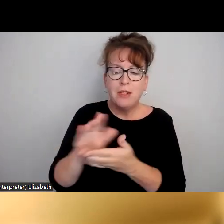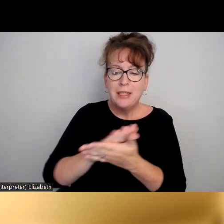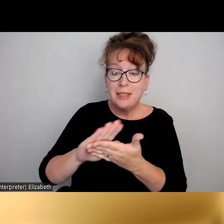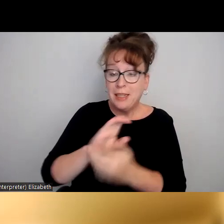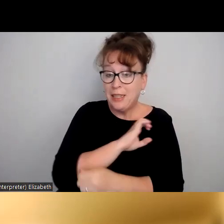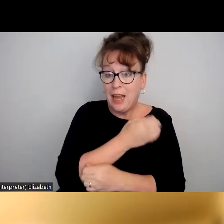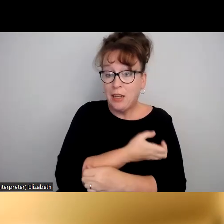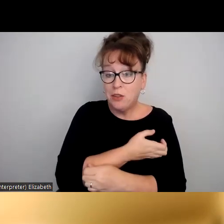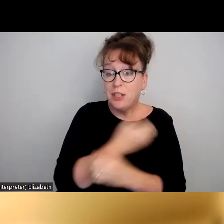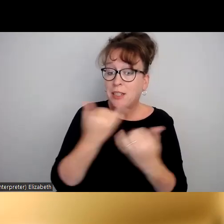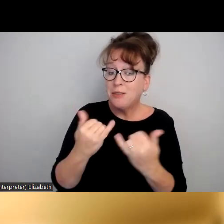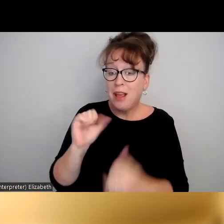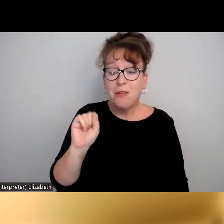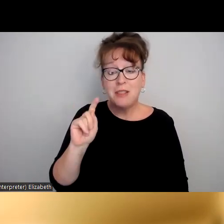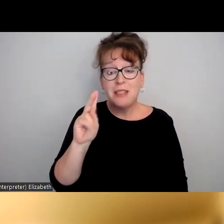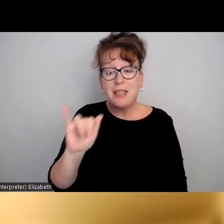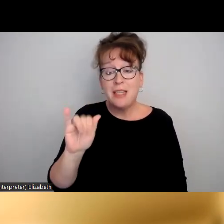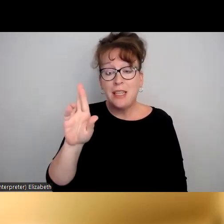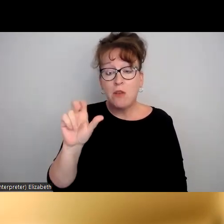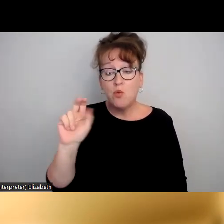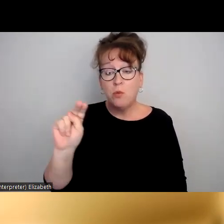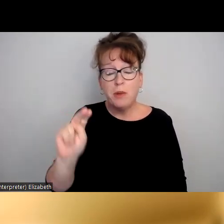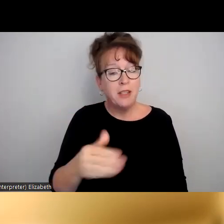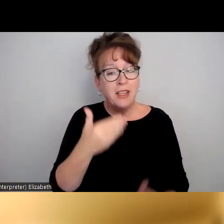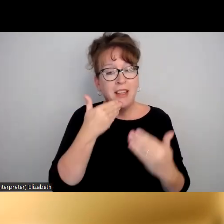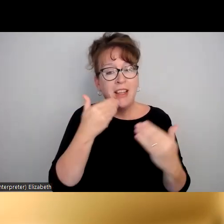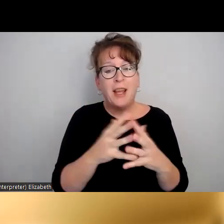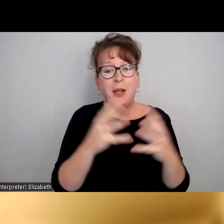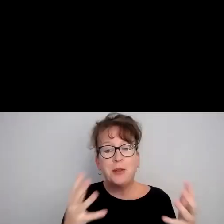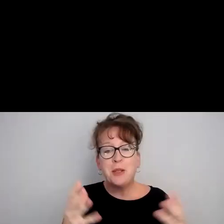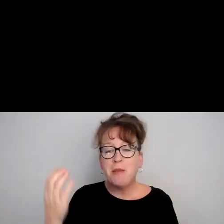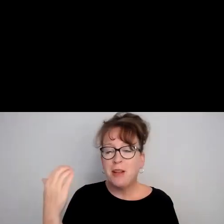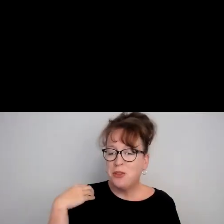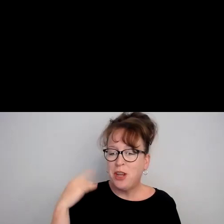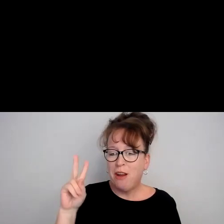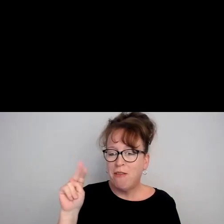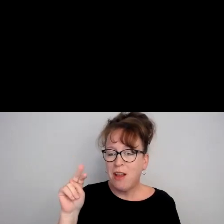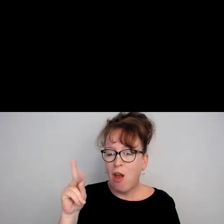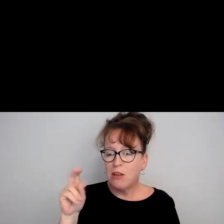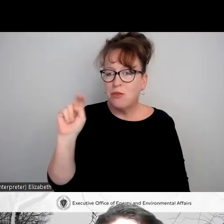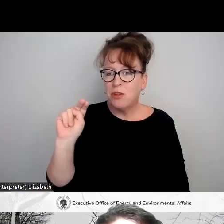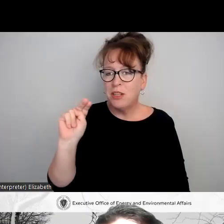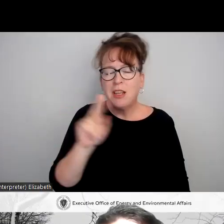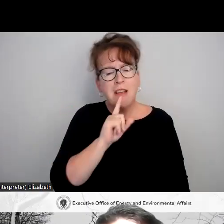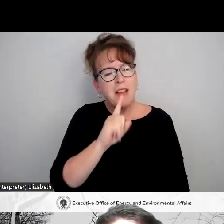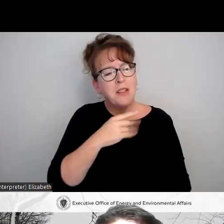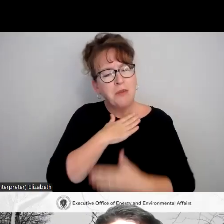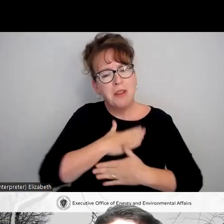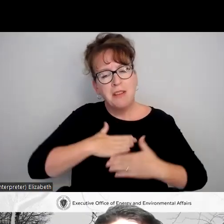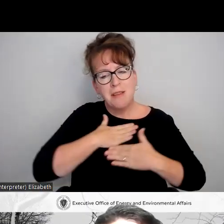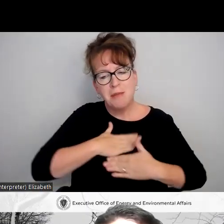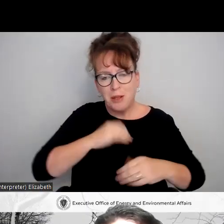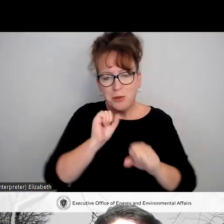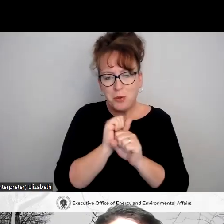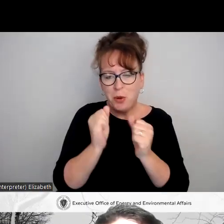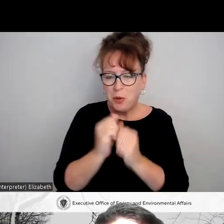Commissioner Stacy Rubin. Thank you so much, Chair Van Nostrand. And it's such a pleasure to work with the chair,